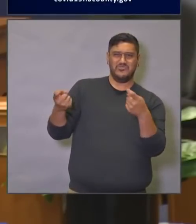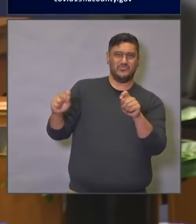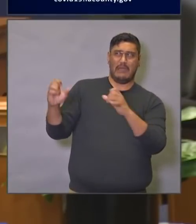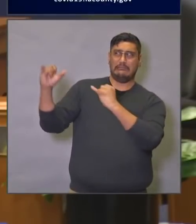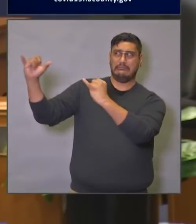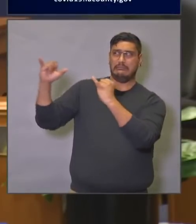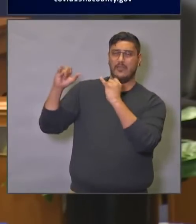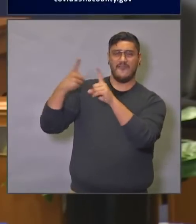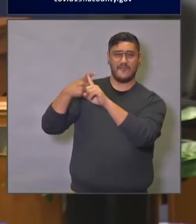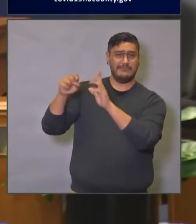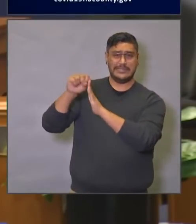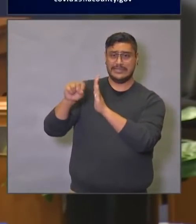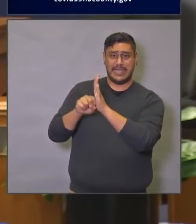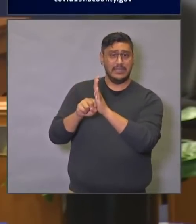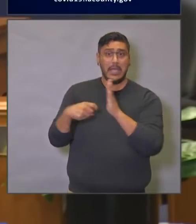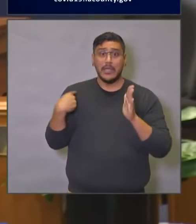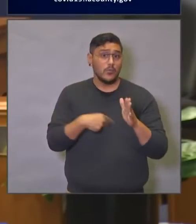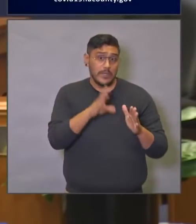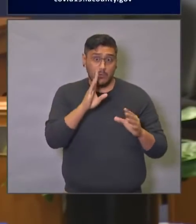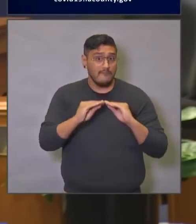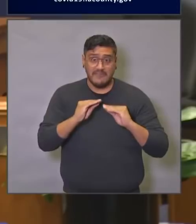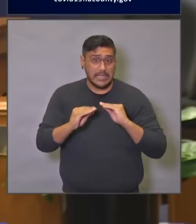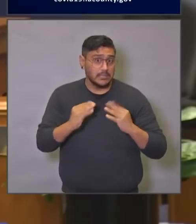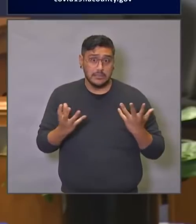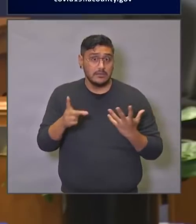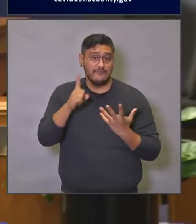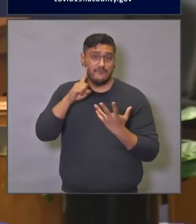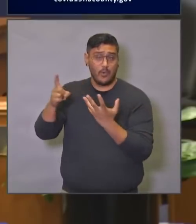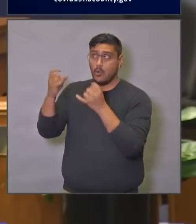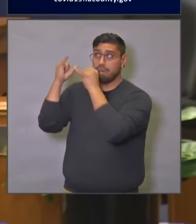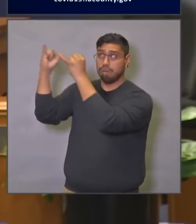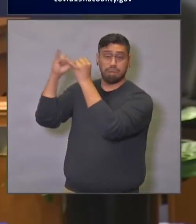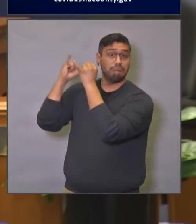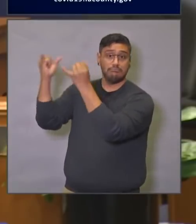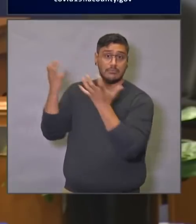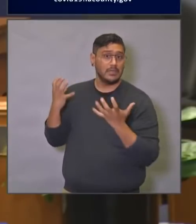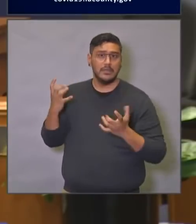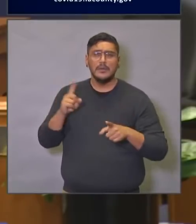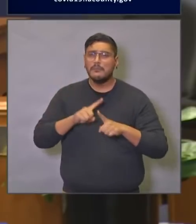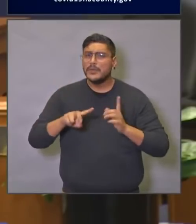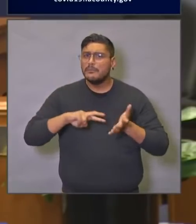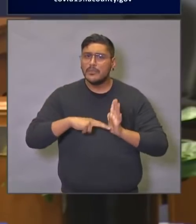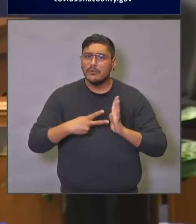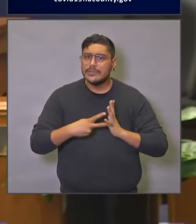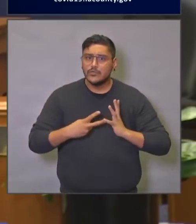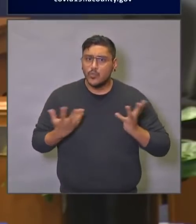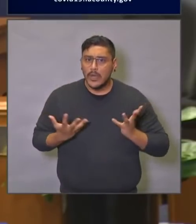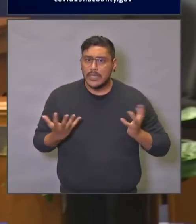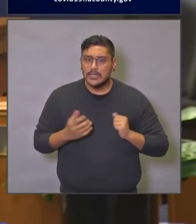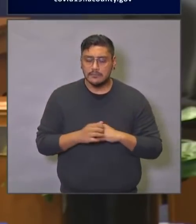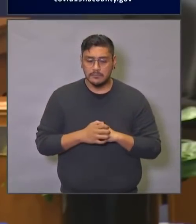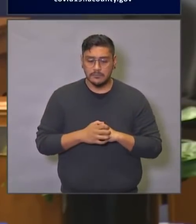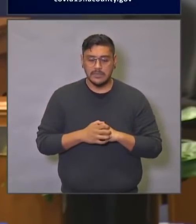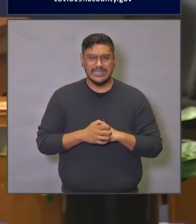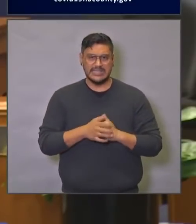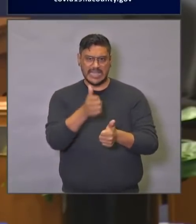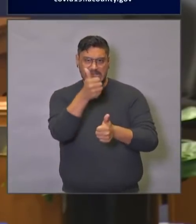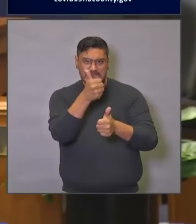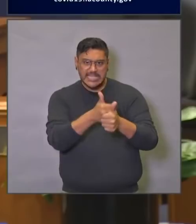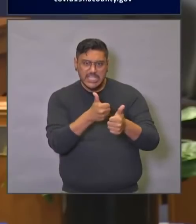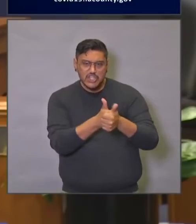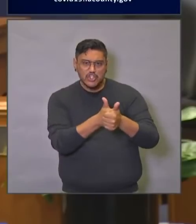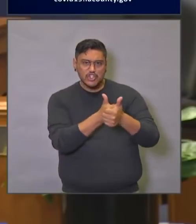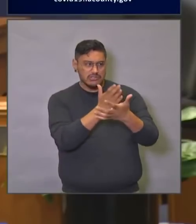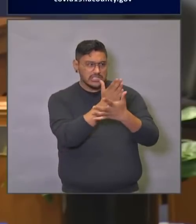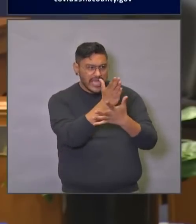that if it's possible, we'll be aligned. But our intent is to make sure that these sectors,